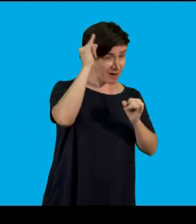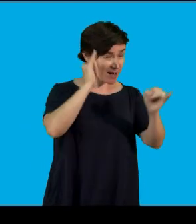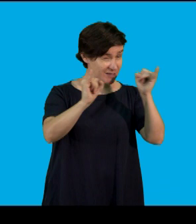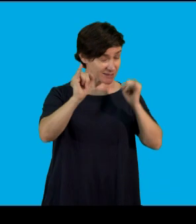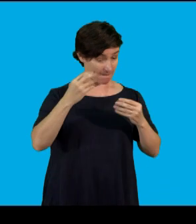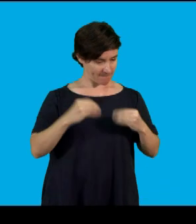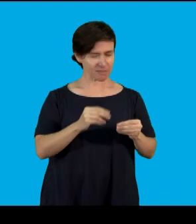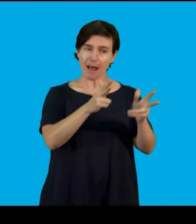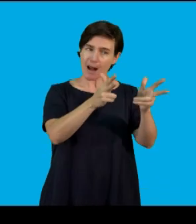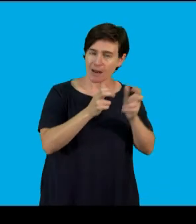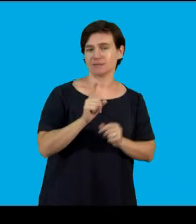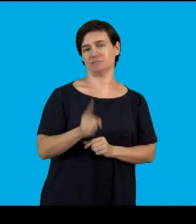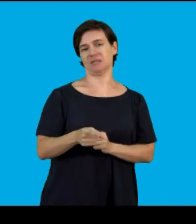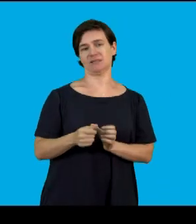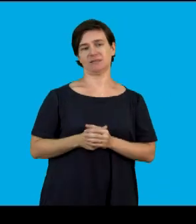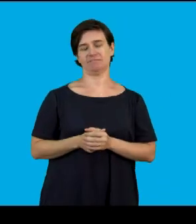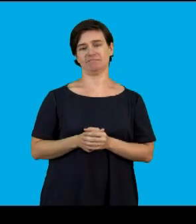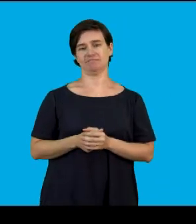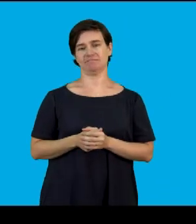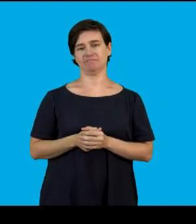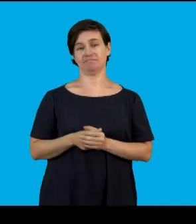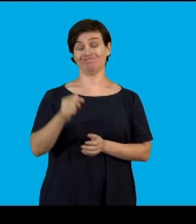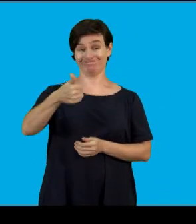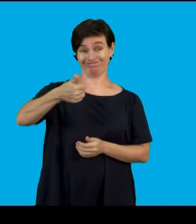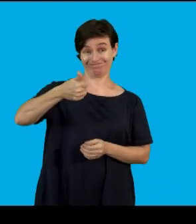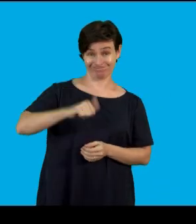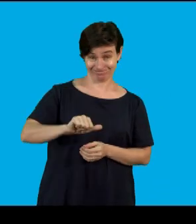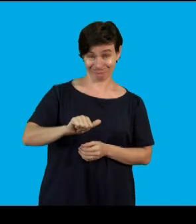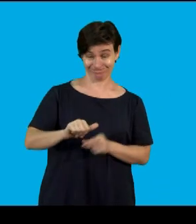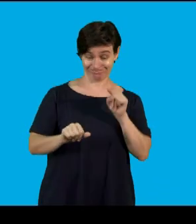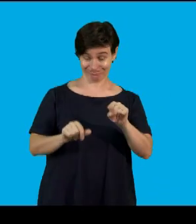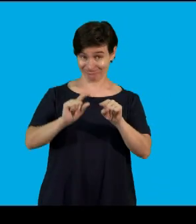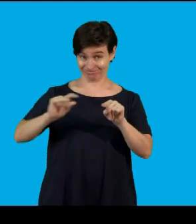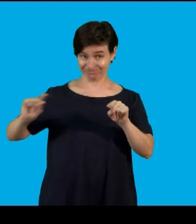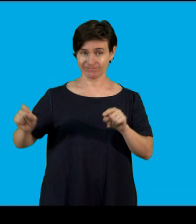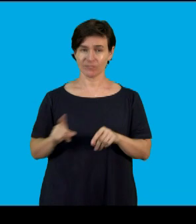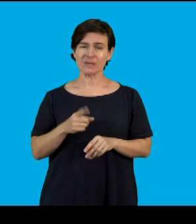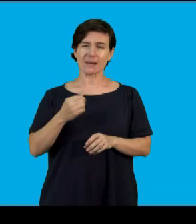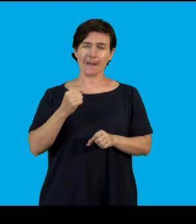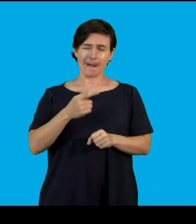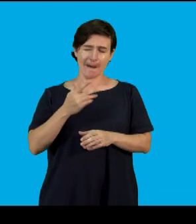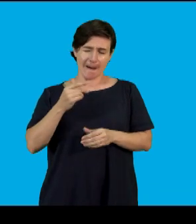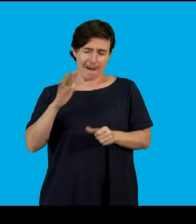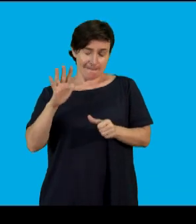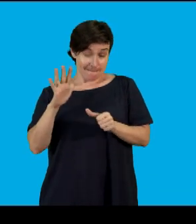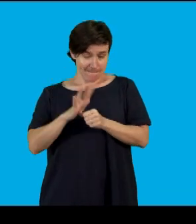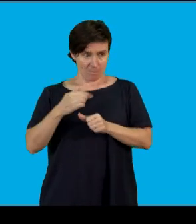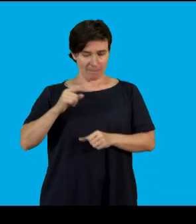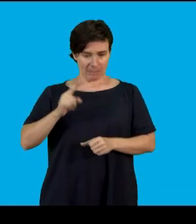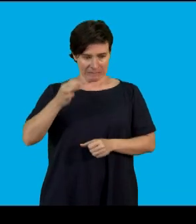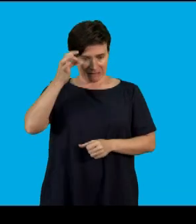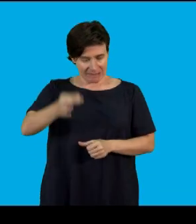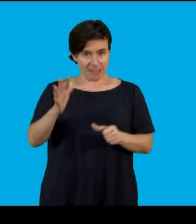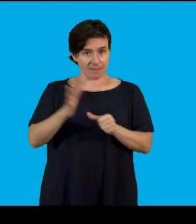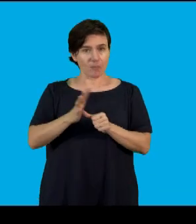full sentence, in point form. Make important decisions through a process of